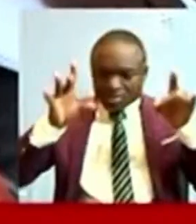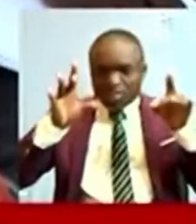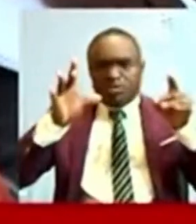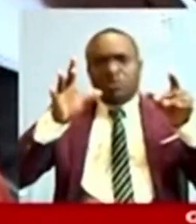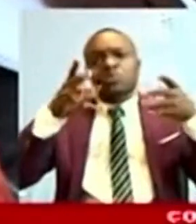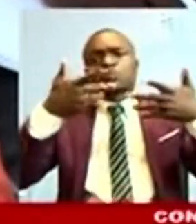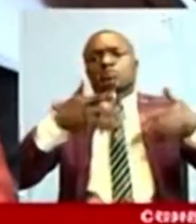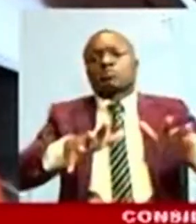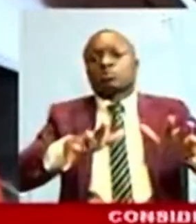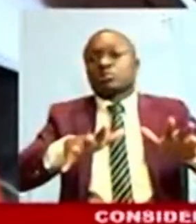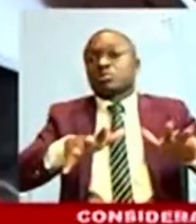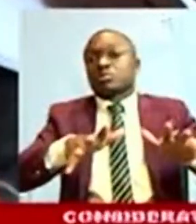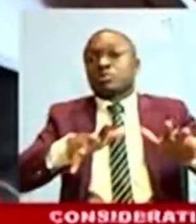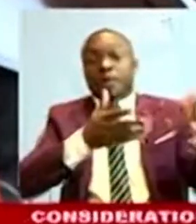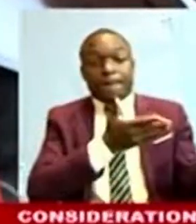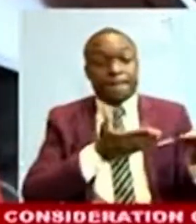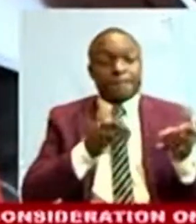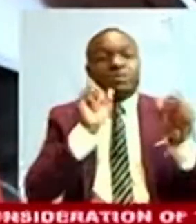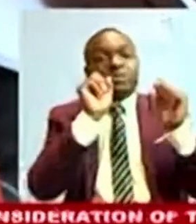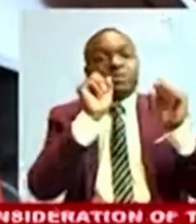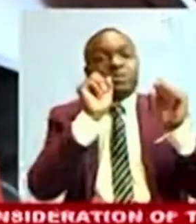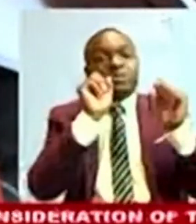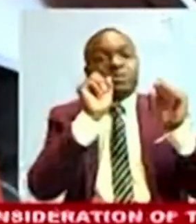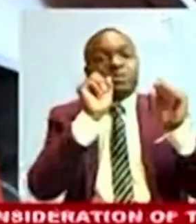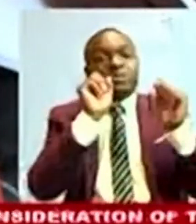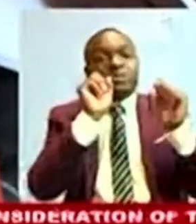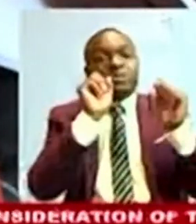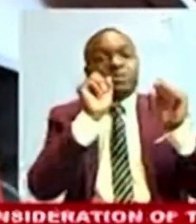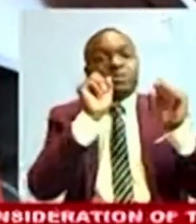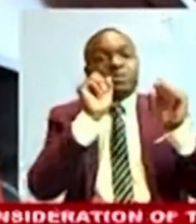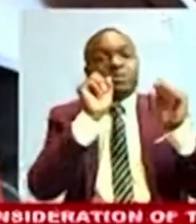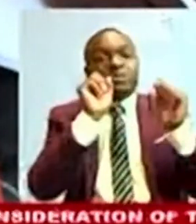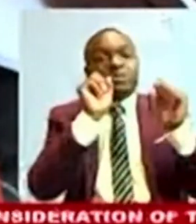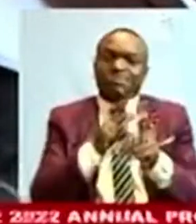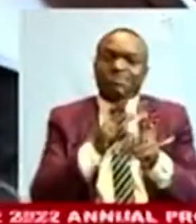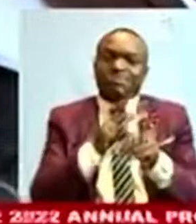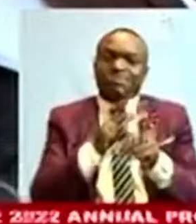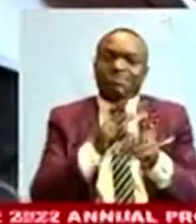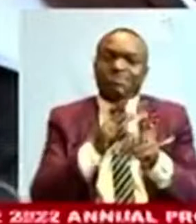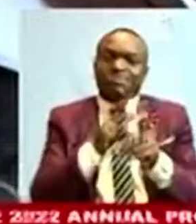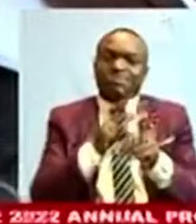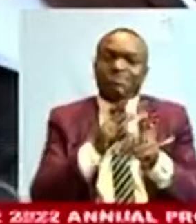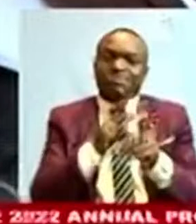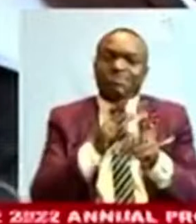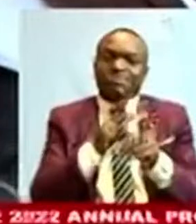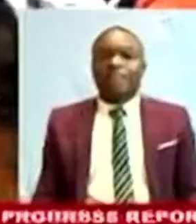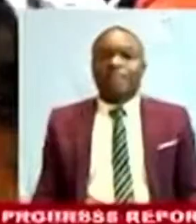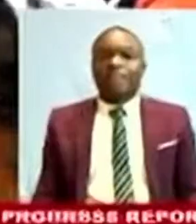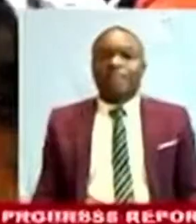baby because they went back and were not taken care of. Thank you, Chair. Thank you.